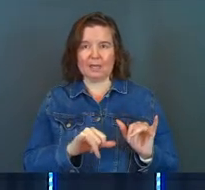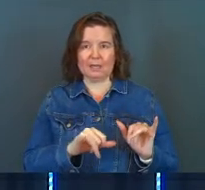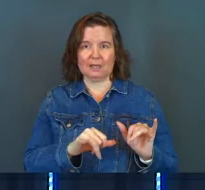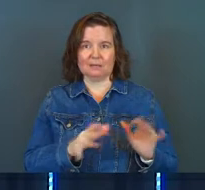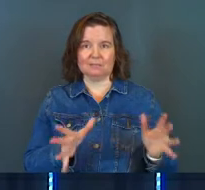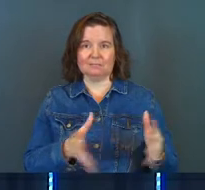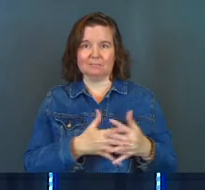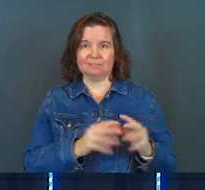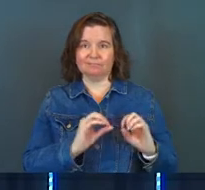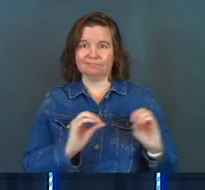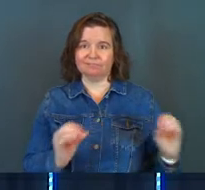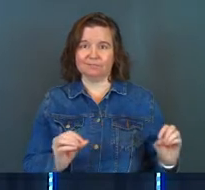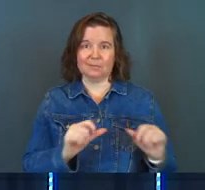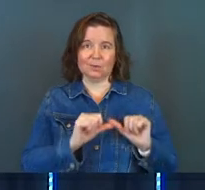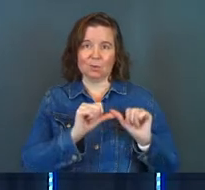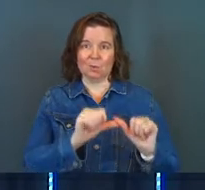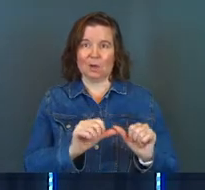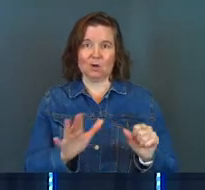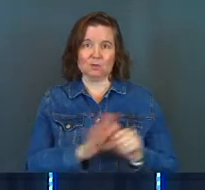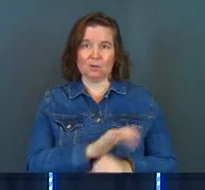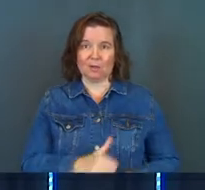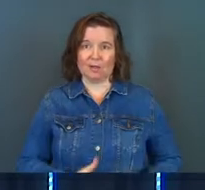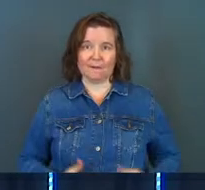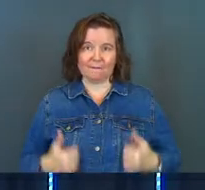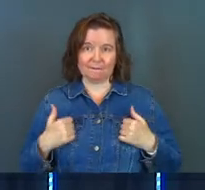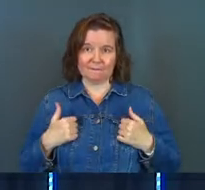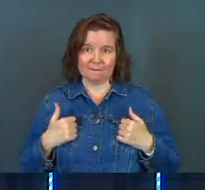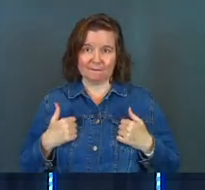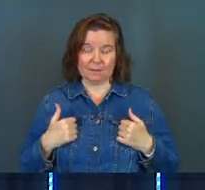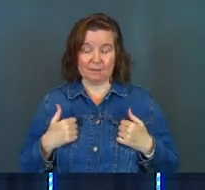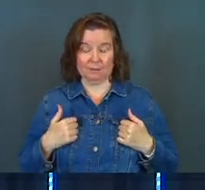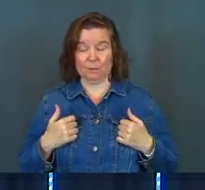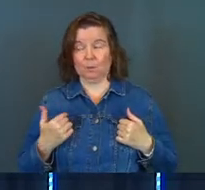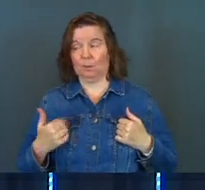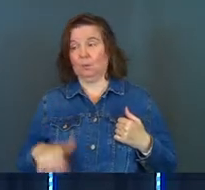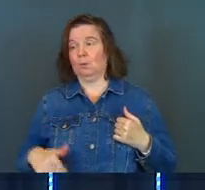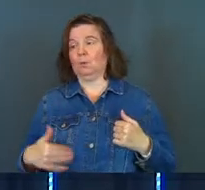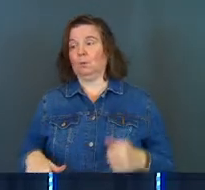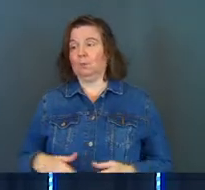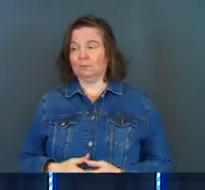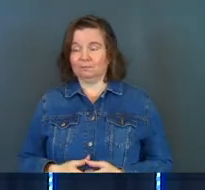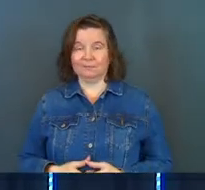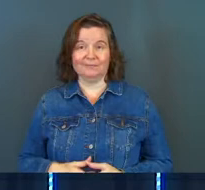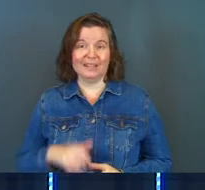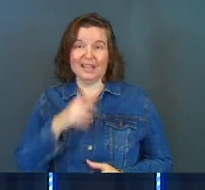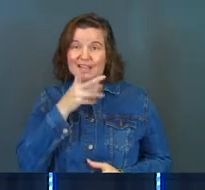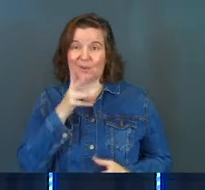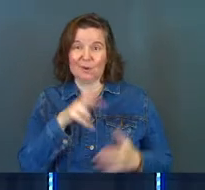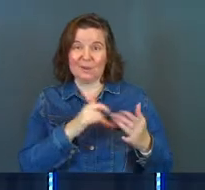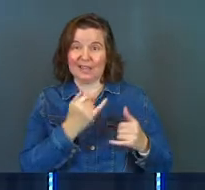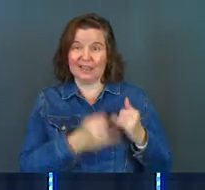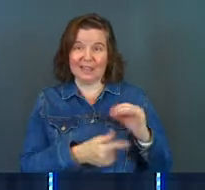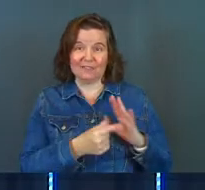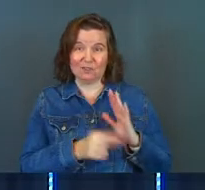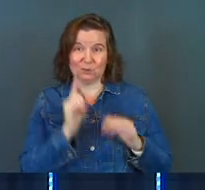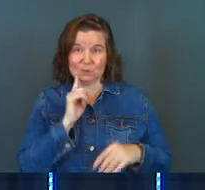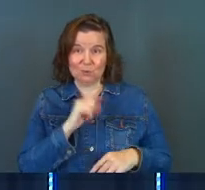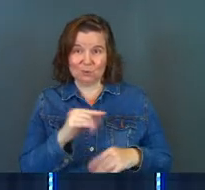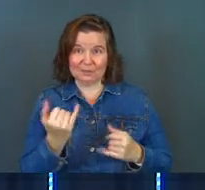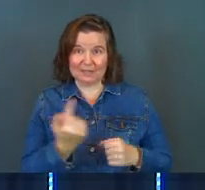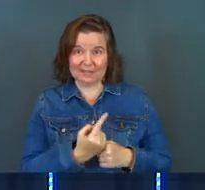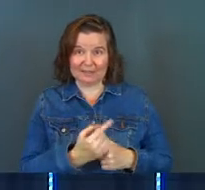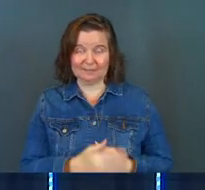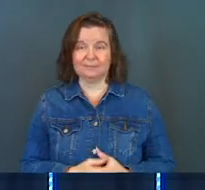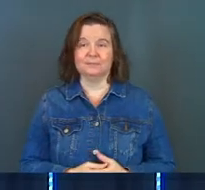childless throughout the rest of her entire life." Duh. I did not want to read that last verse to you